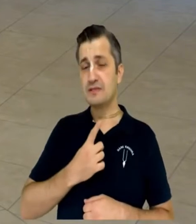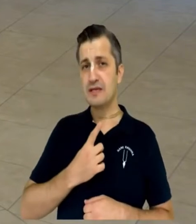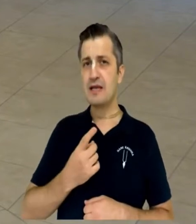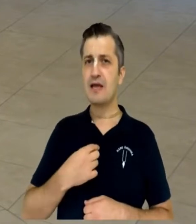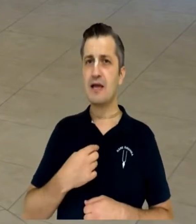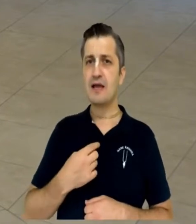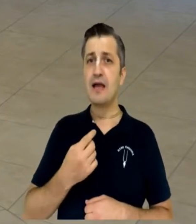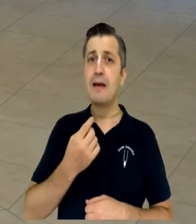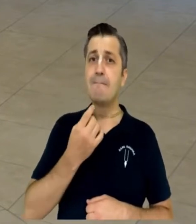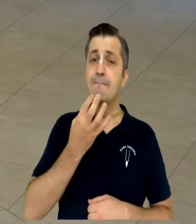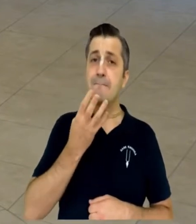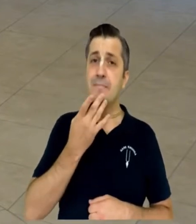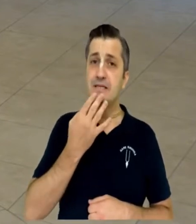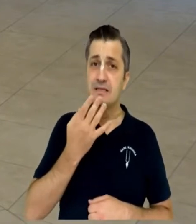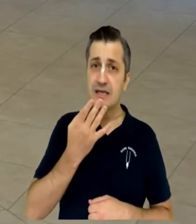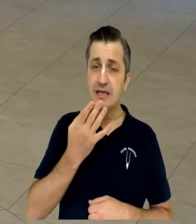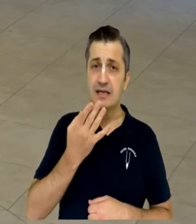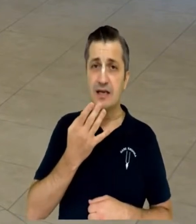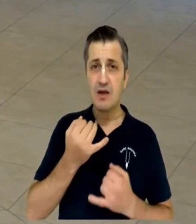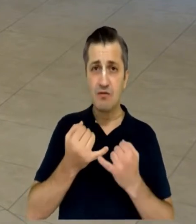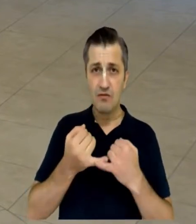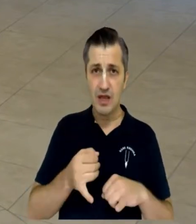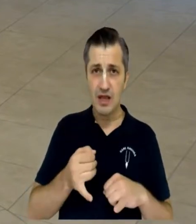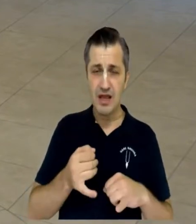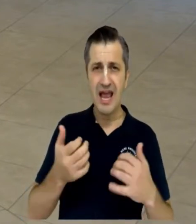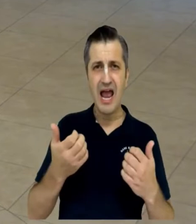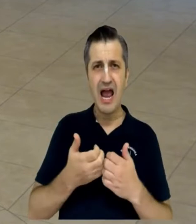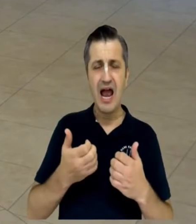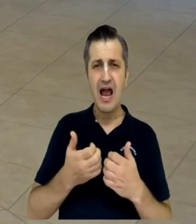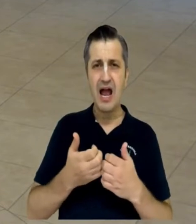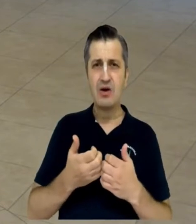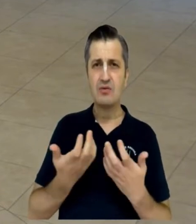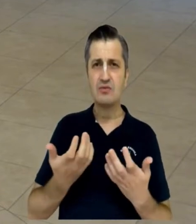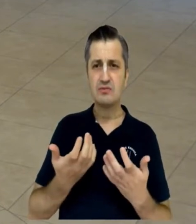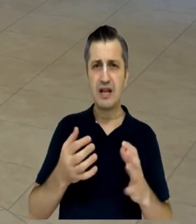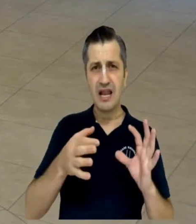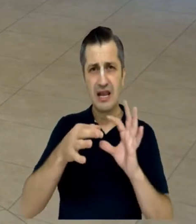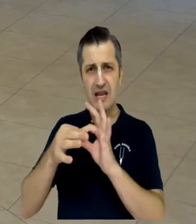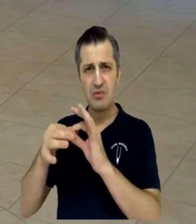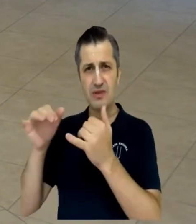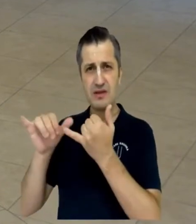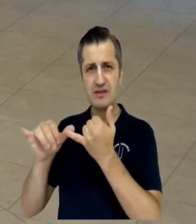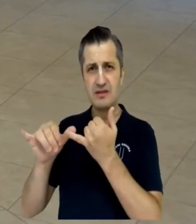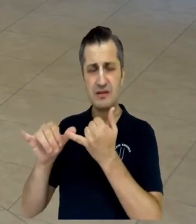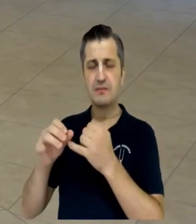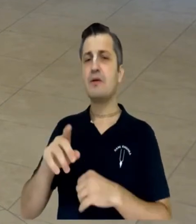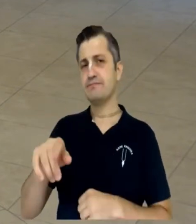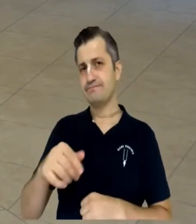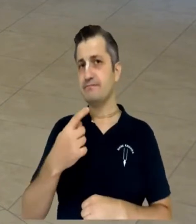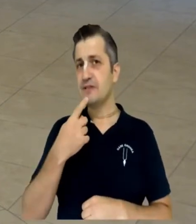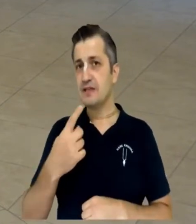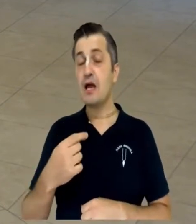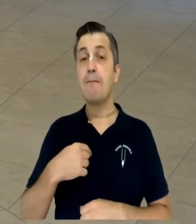our failures, right? So based on that point, my mentor, he